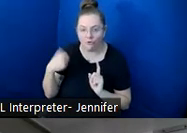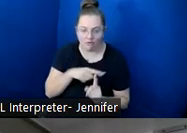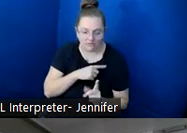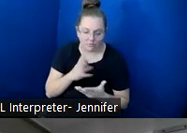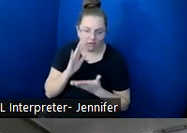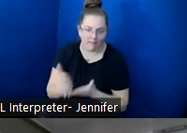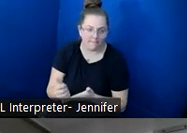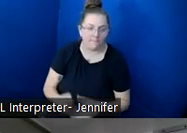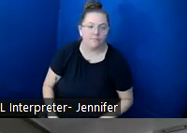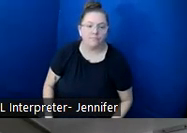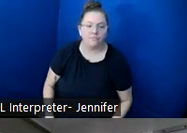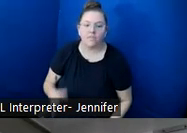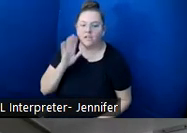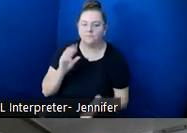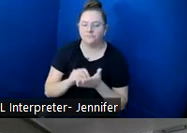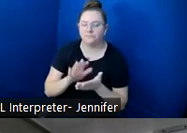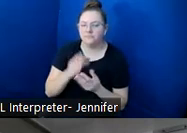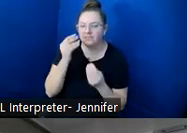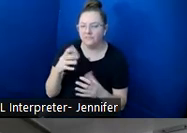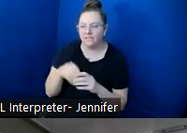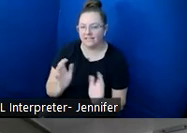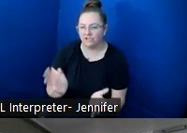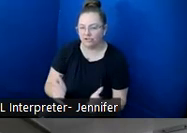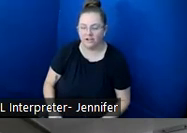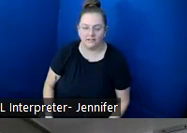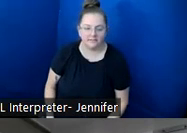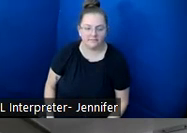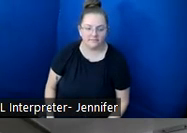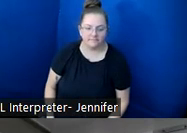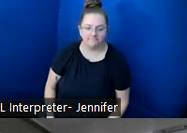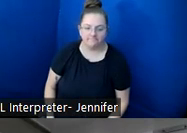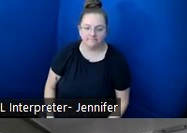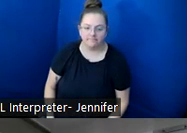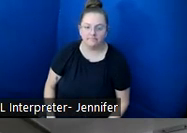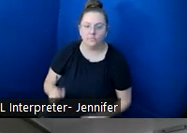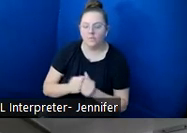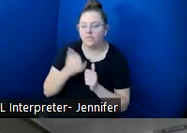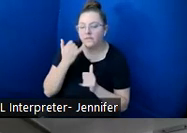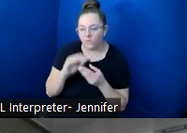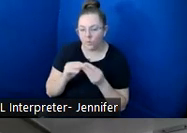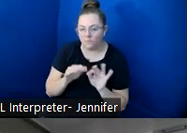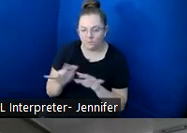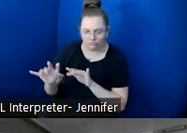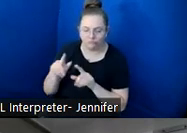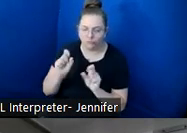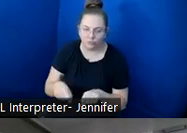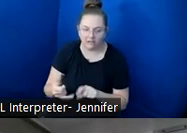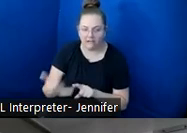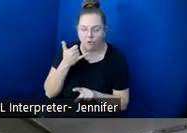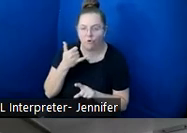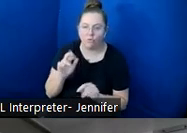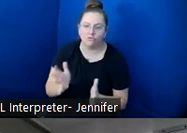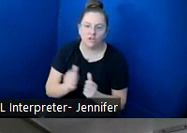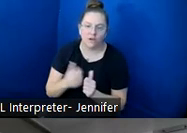I will put our information in the chat in a minute here with our phone number and things like that. So you can give us a call or chat with